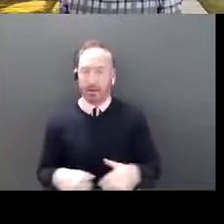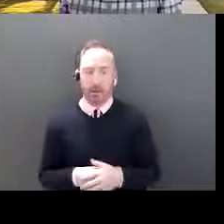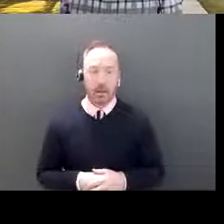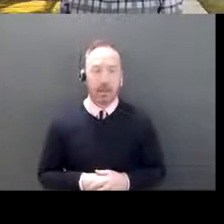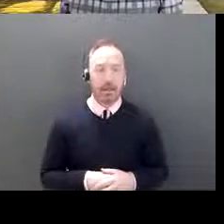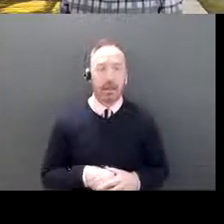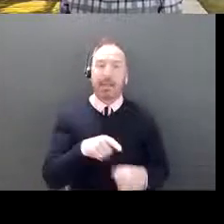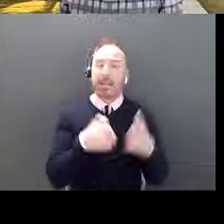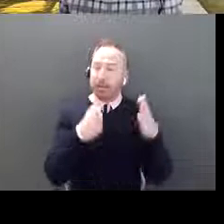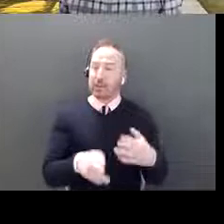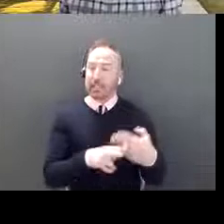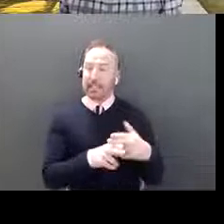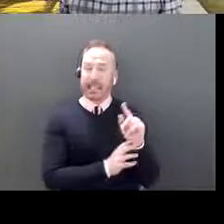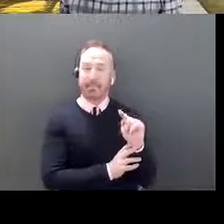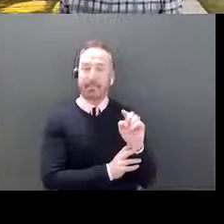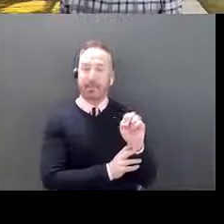Terry Finn.